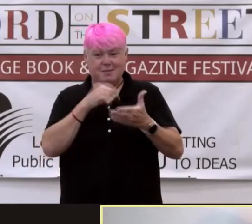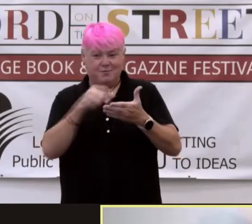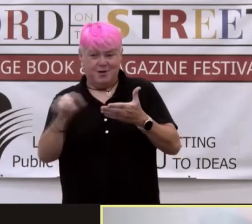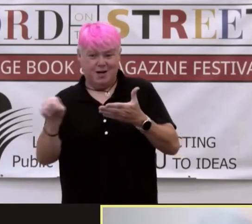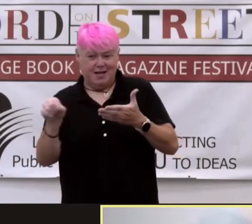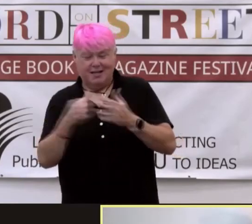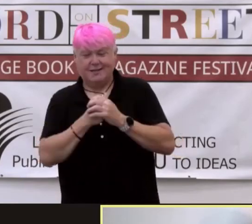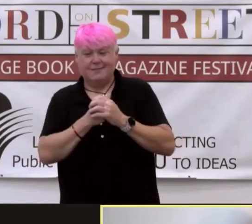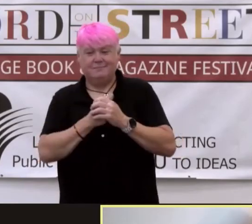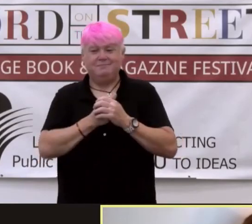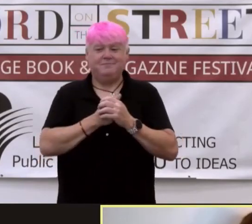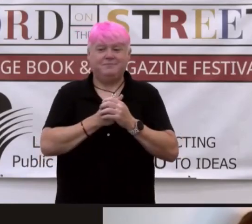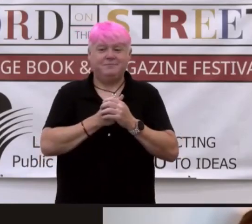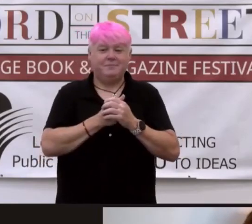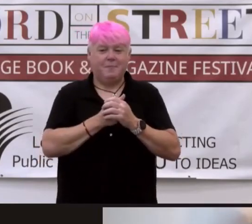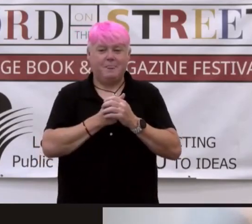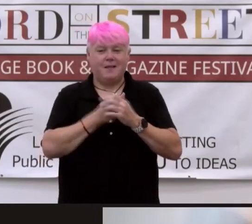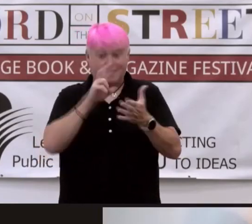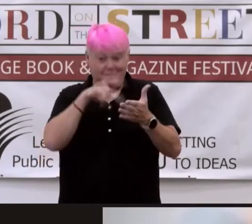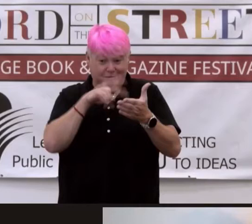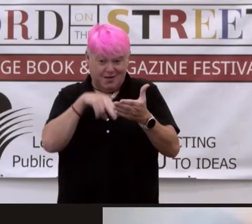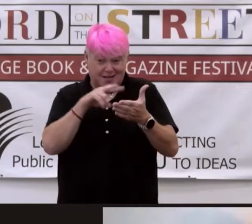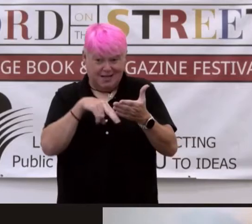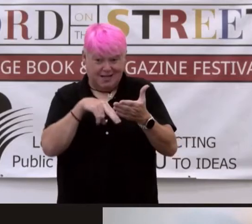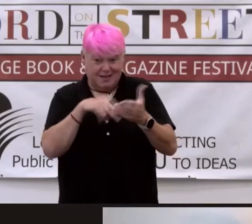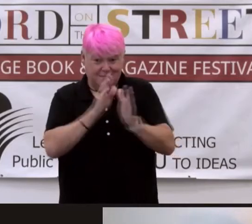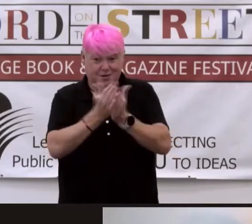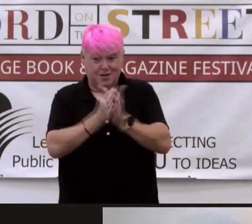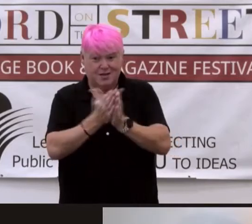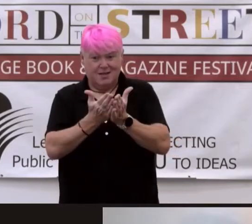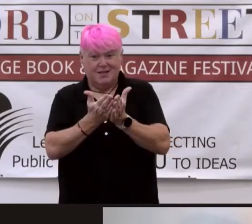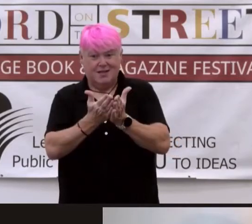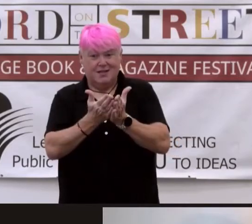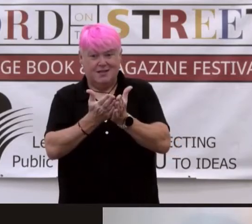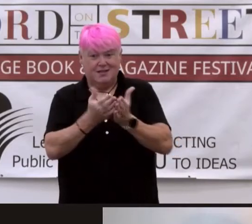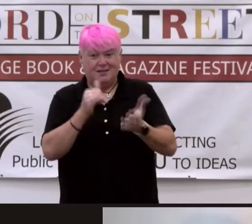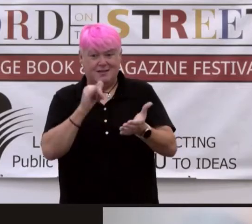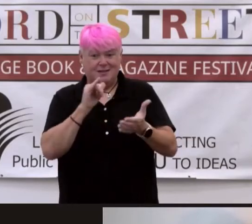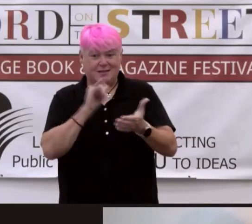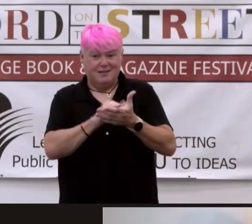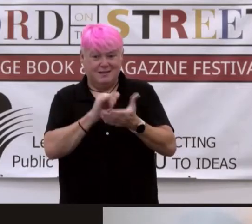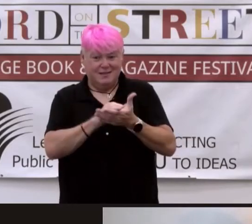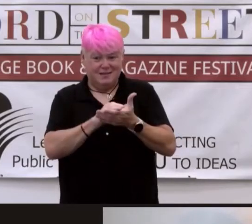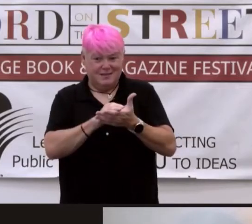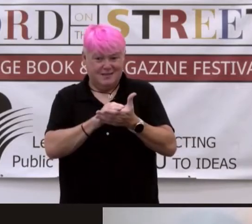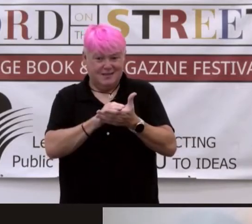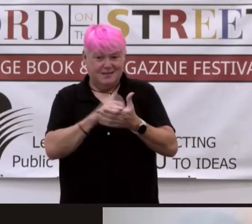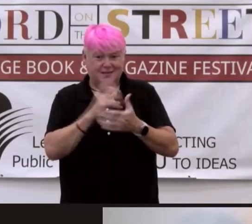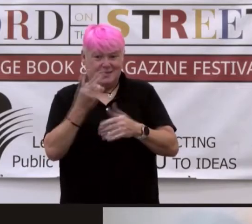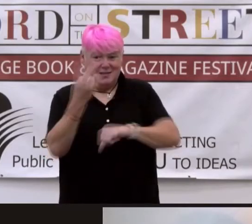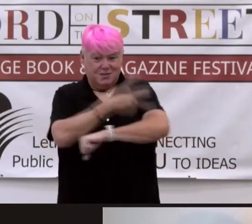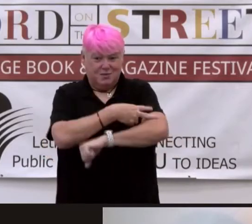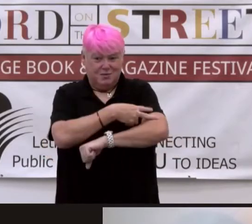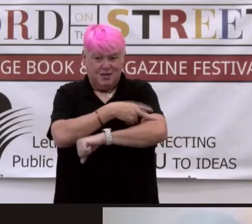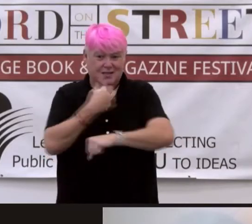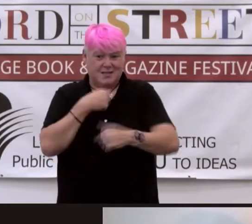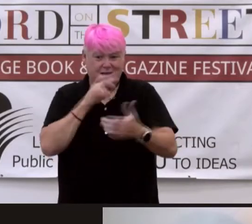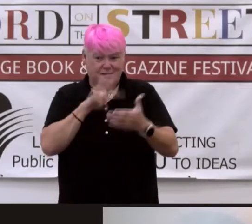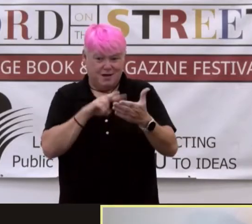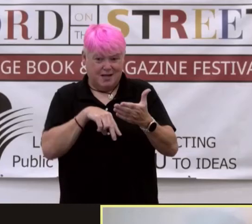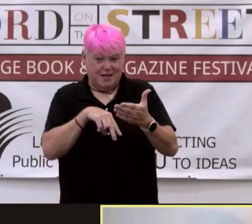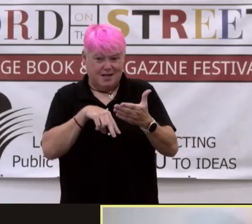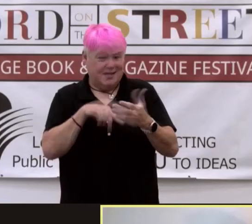Courtney's fault. But yeah, like I can't, and that was, over the course of, I think, like maybe 2 days that I read it. I can't imagine